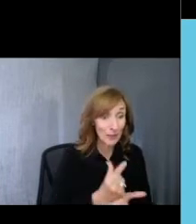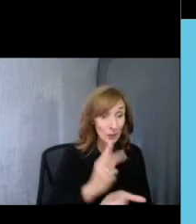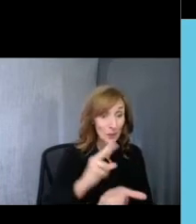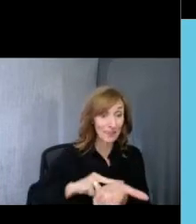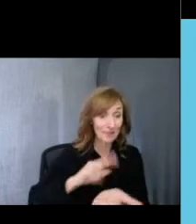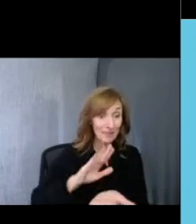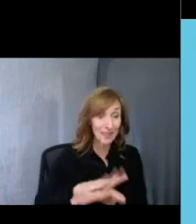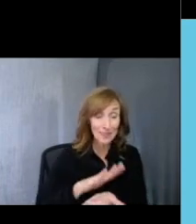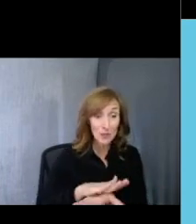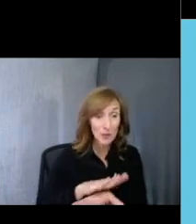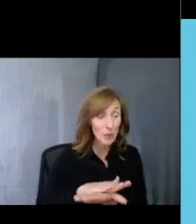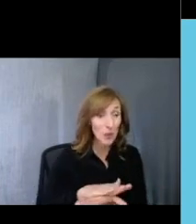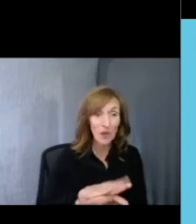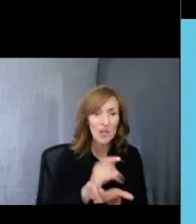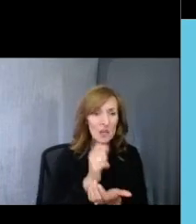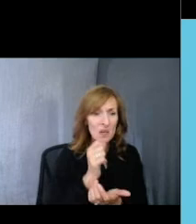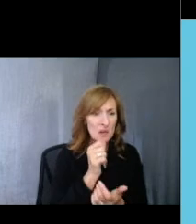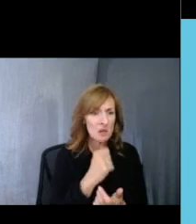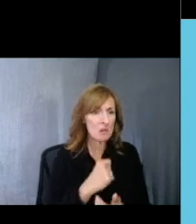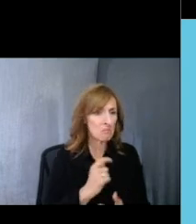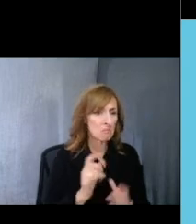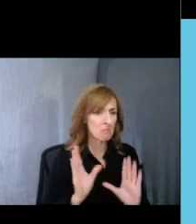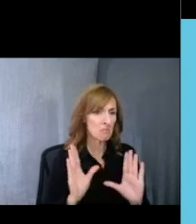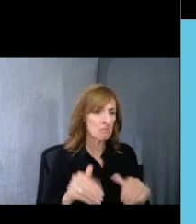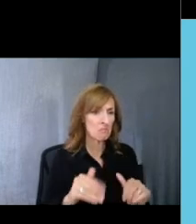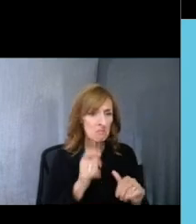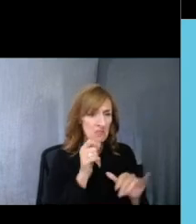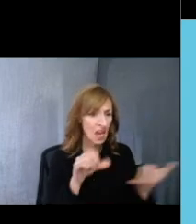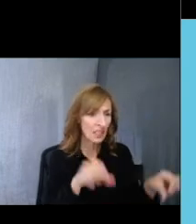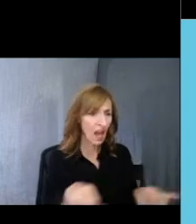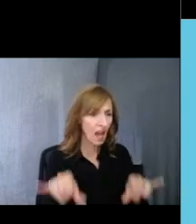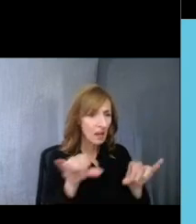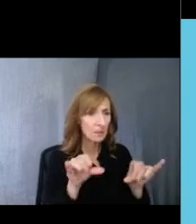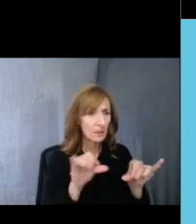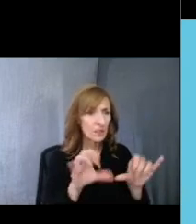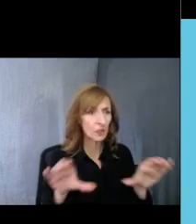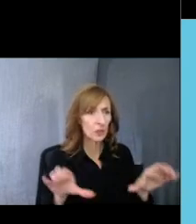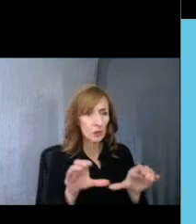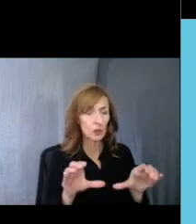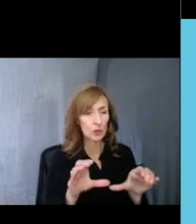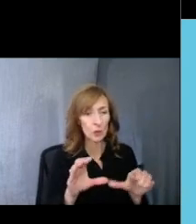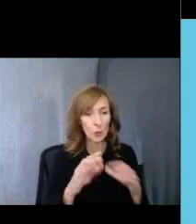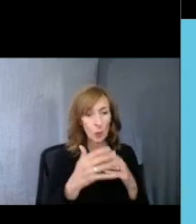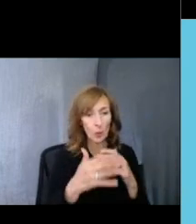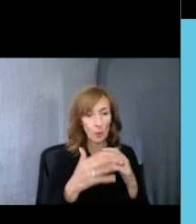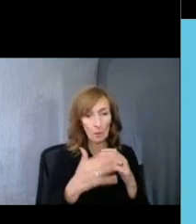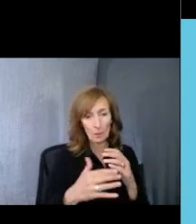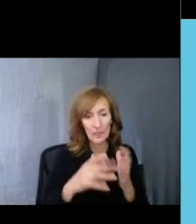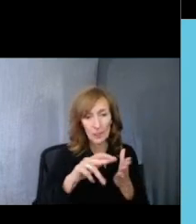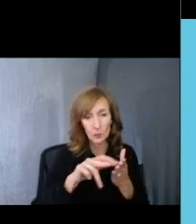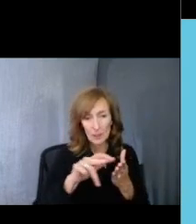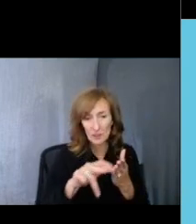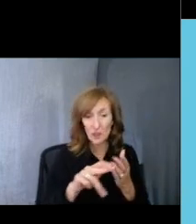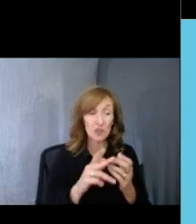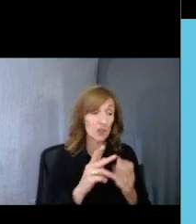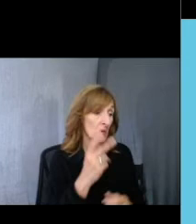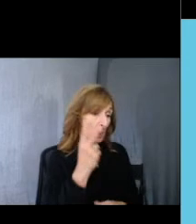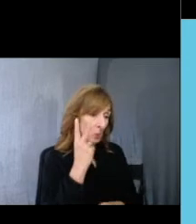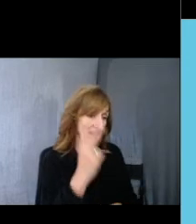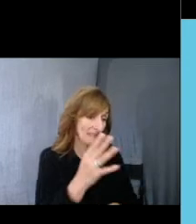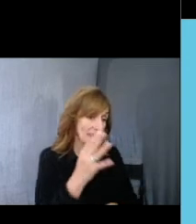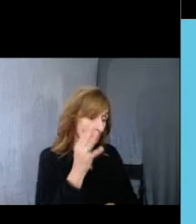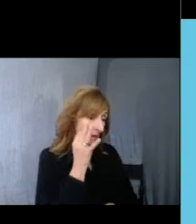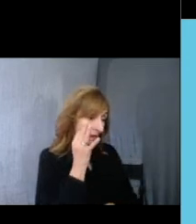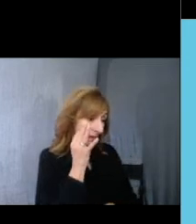many routine blood panels, right? We would see a pet that was sick, do blood work and find that they had